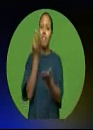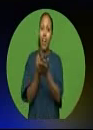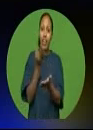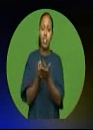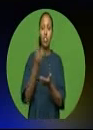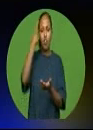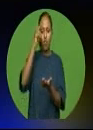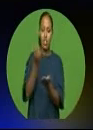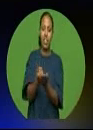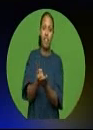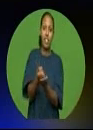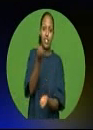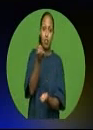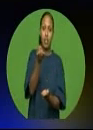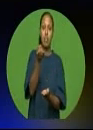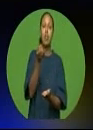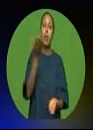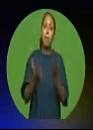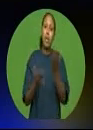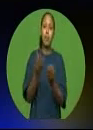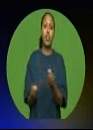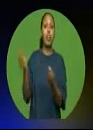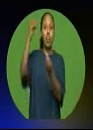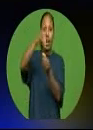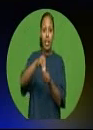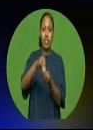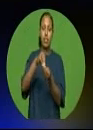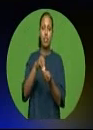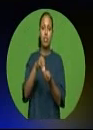Finance for investments may be raised